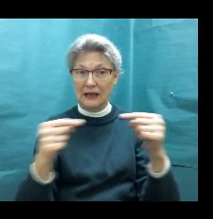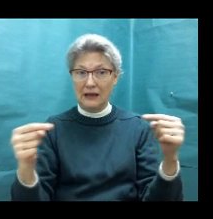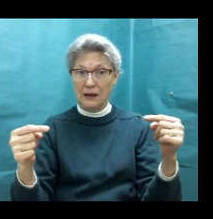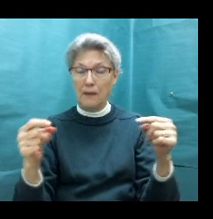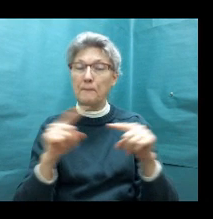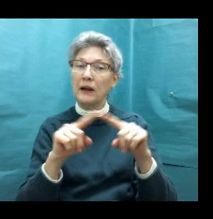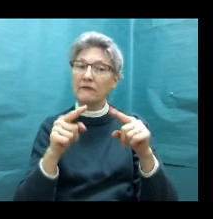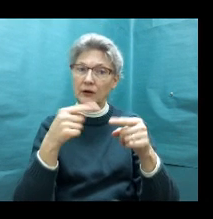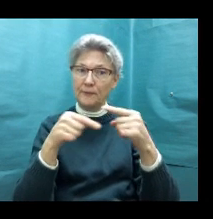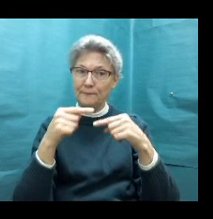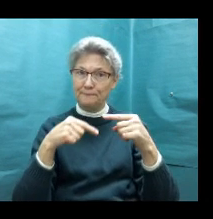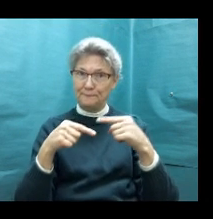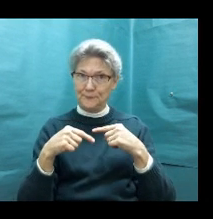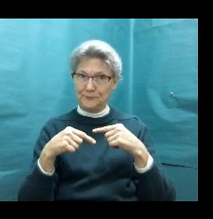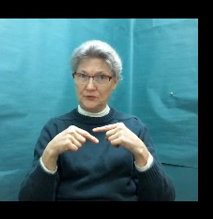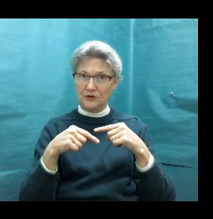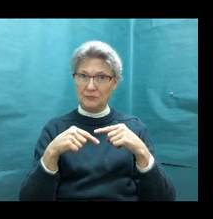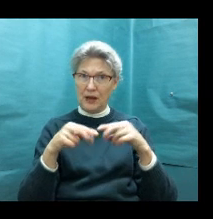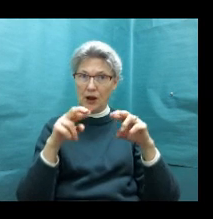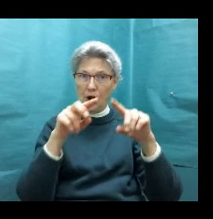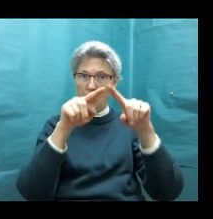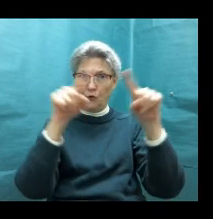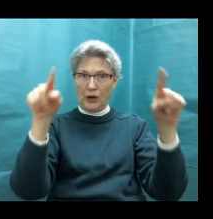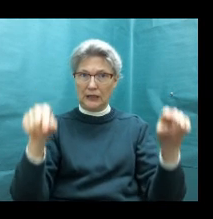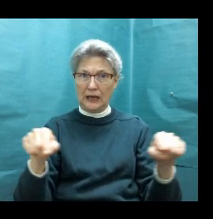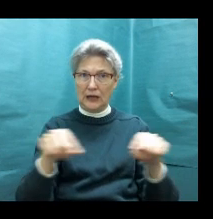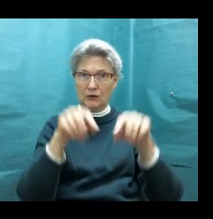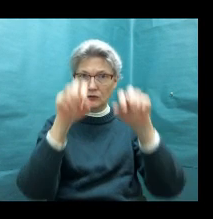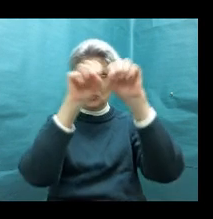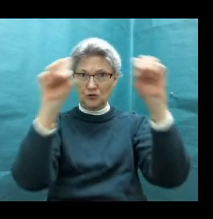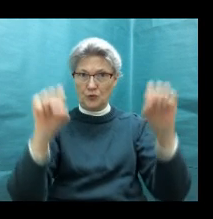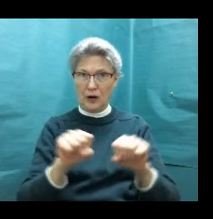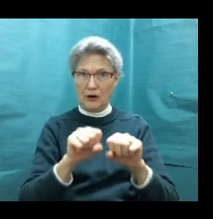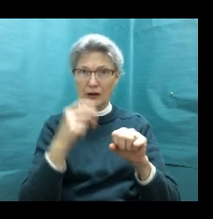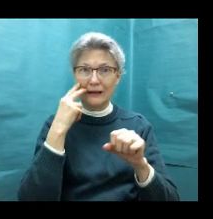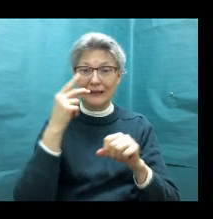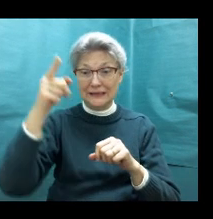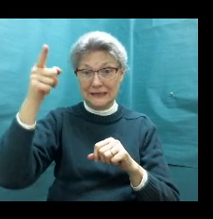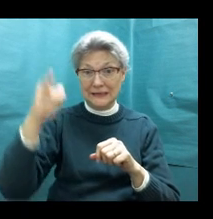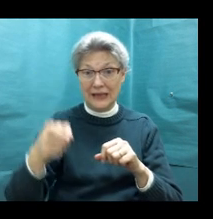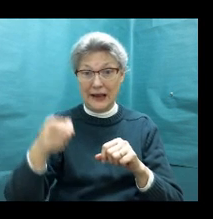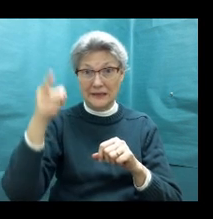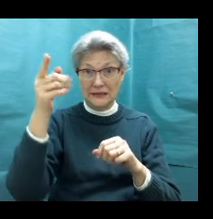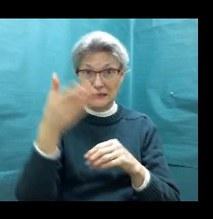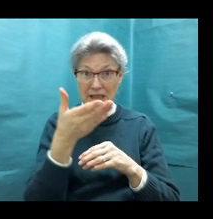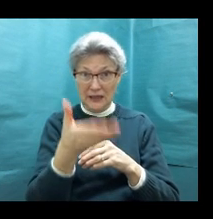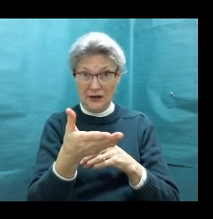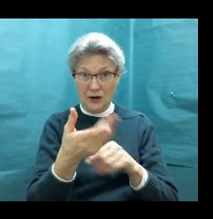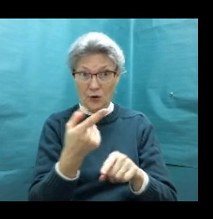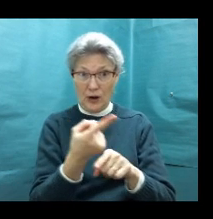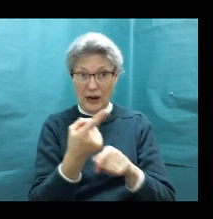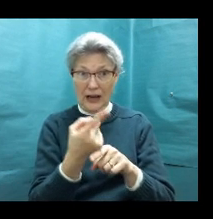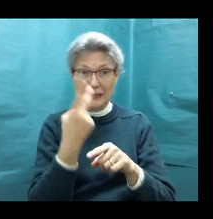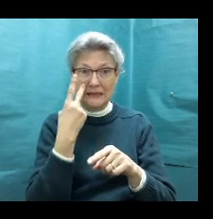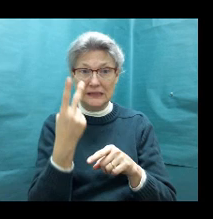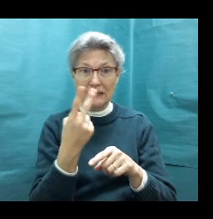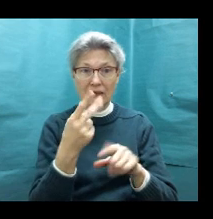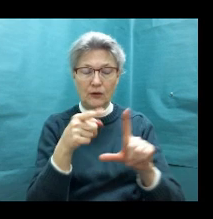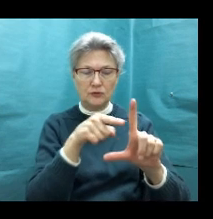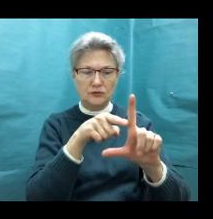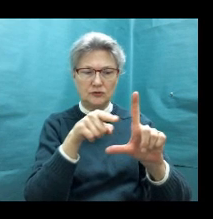to my rectangle or my square, if I look at the sides here, right, I see that